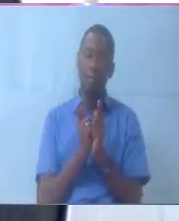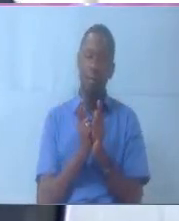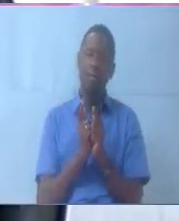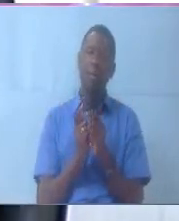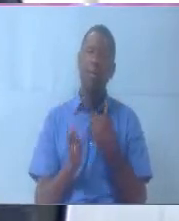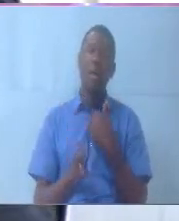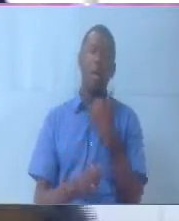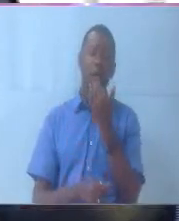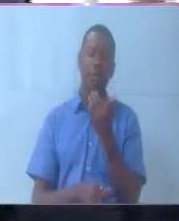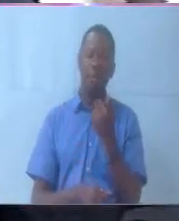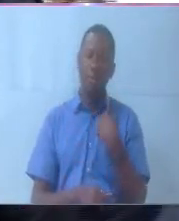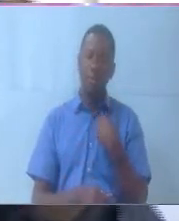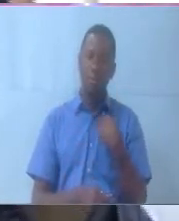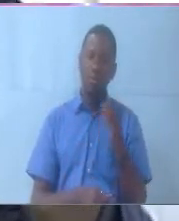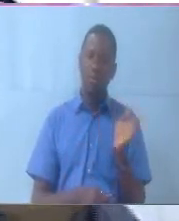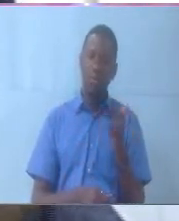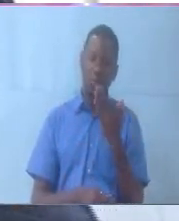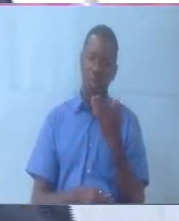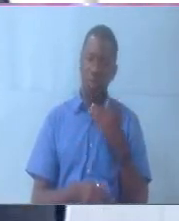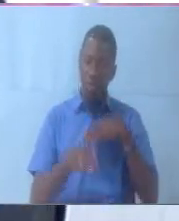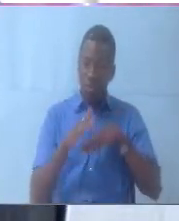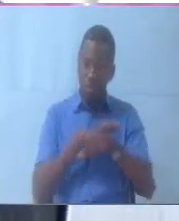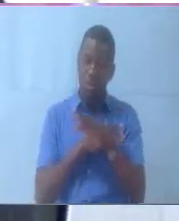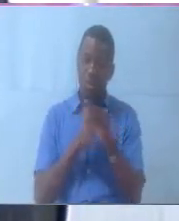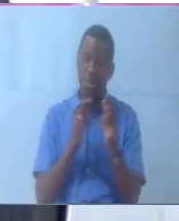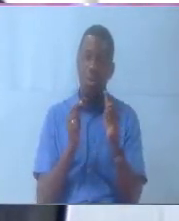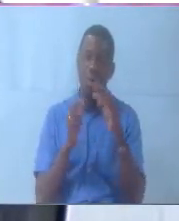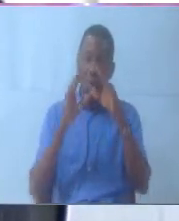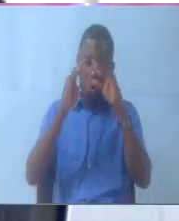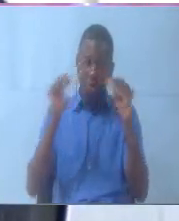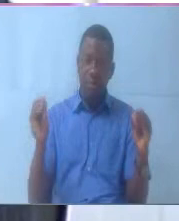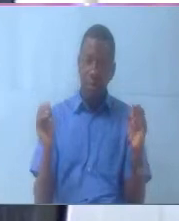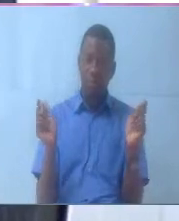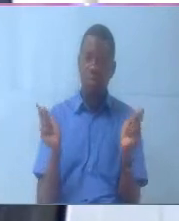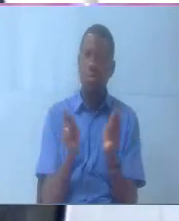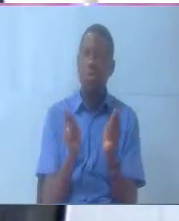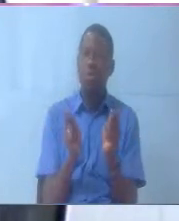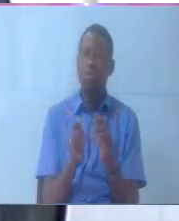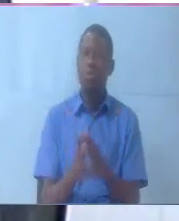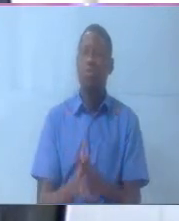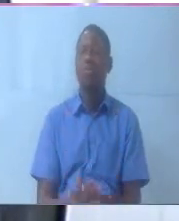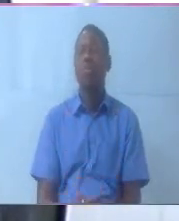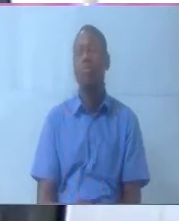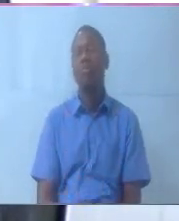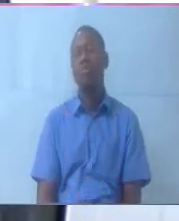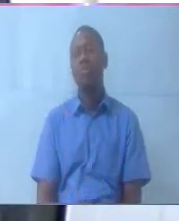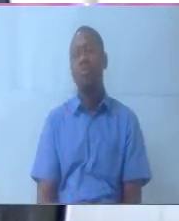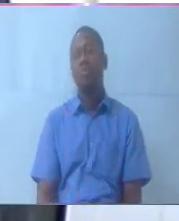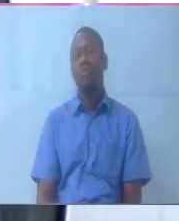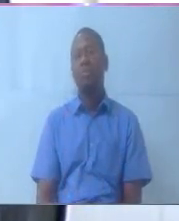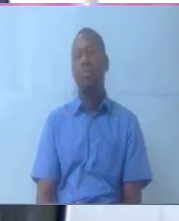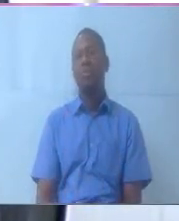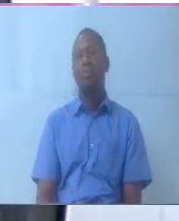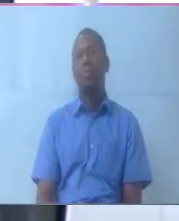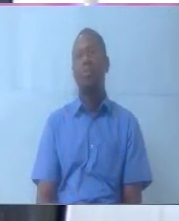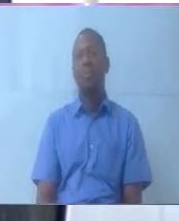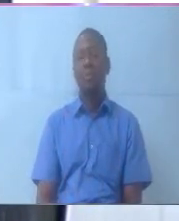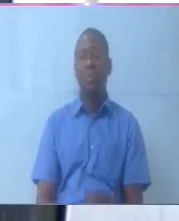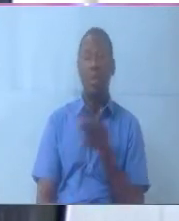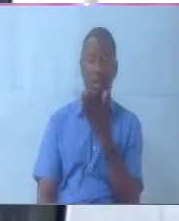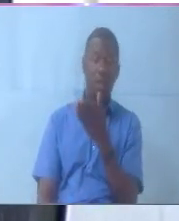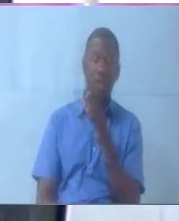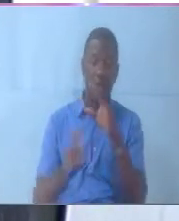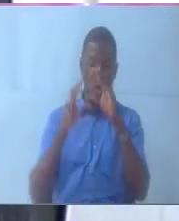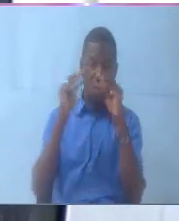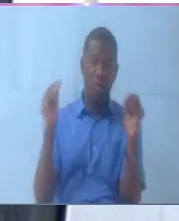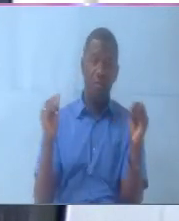go and to go into a small office. Anata entaraje akonna eta office kanyandingo do kono. So in that office,